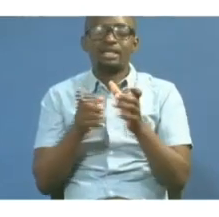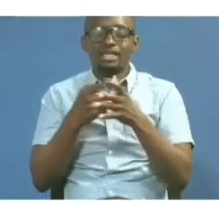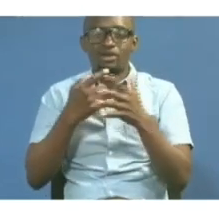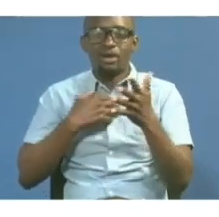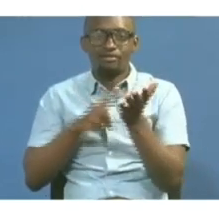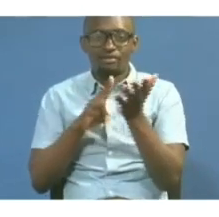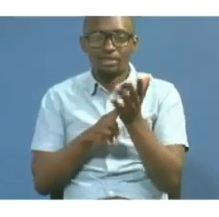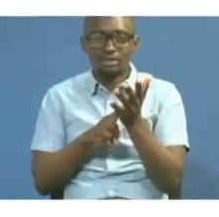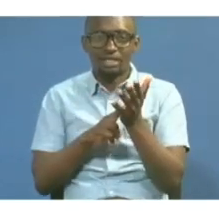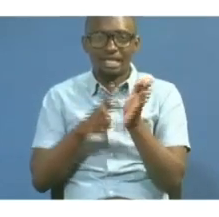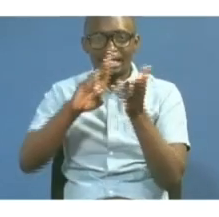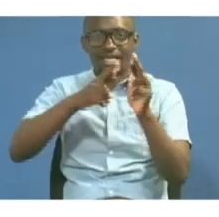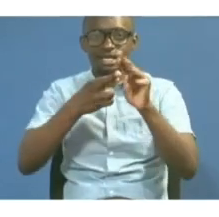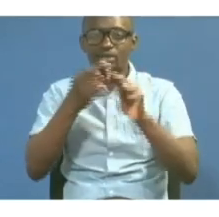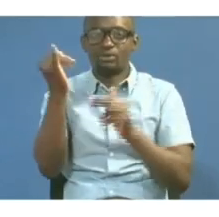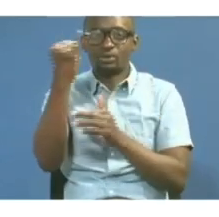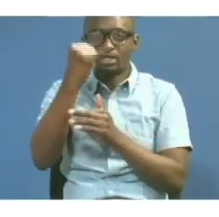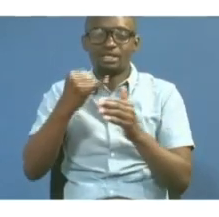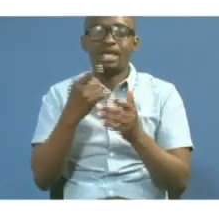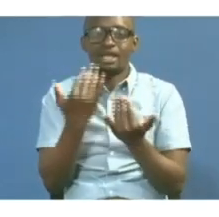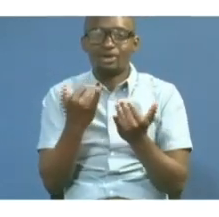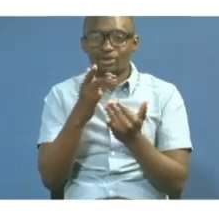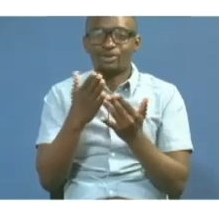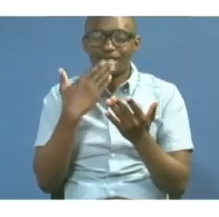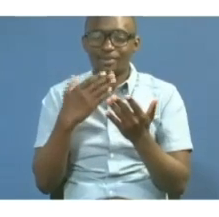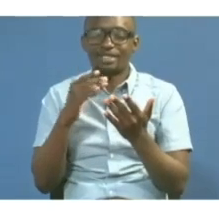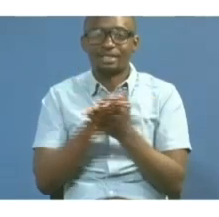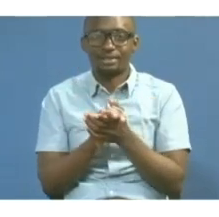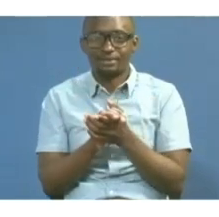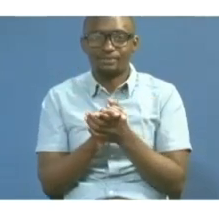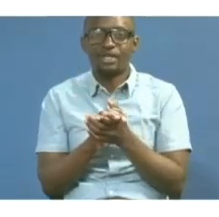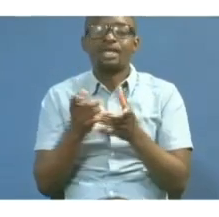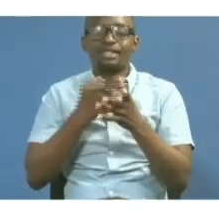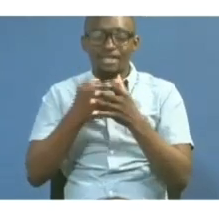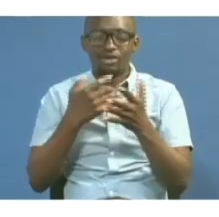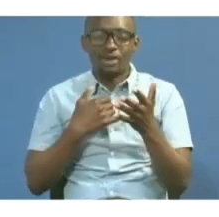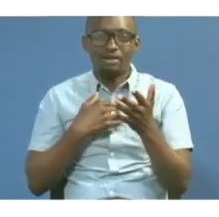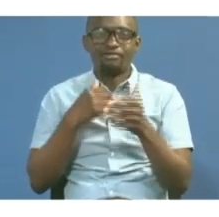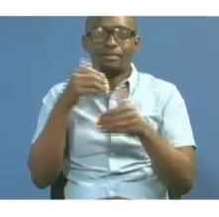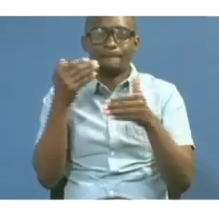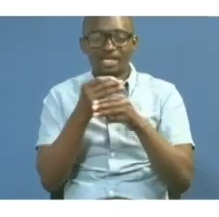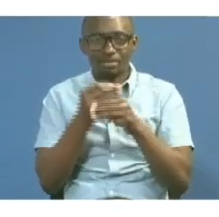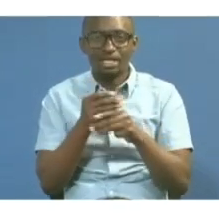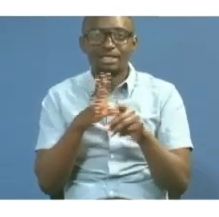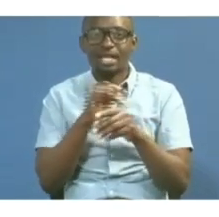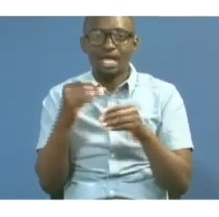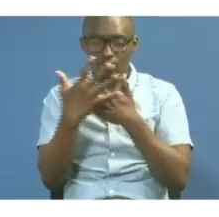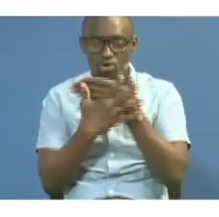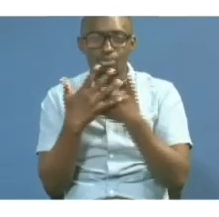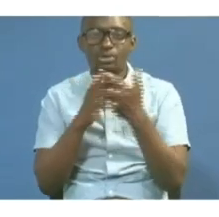to units that are related to design, so that you appreciate the process of design. You also do some mathematics